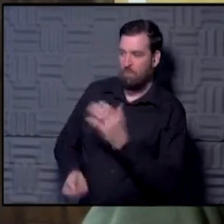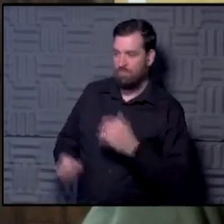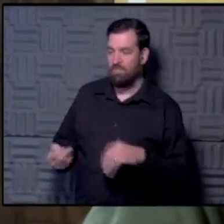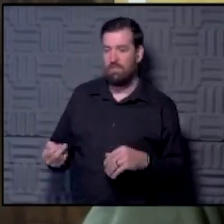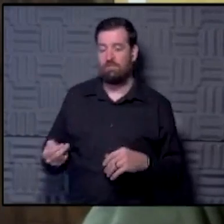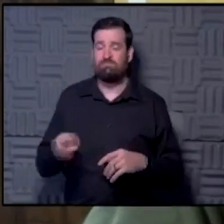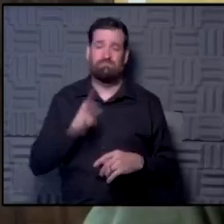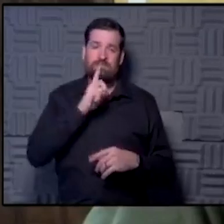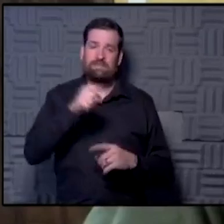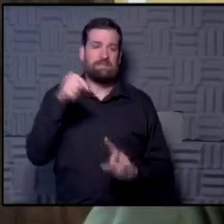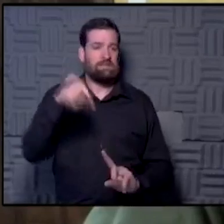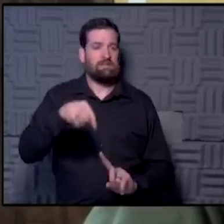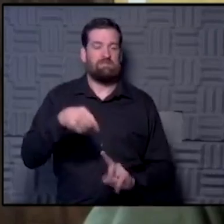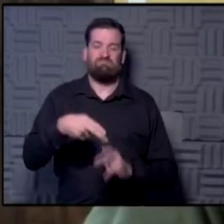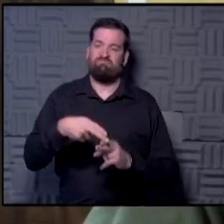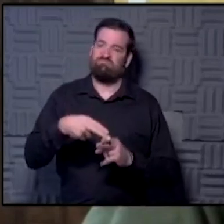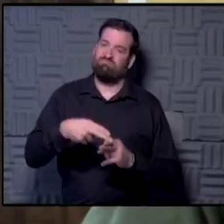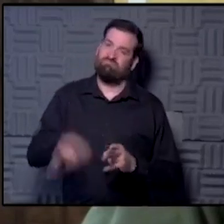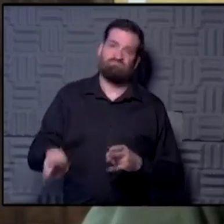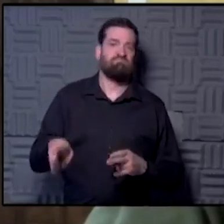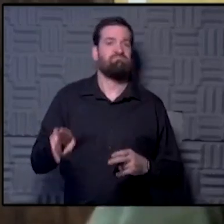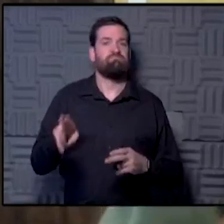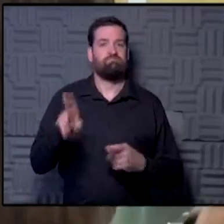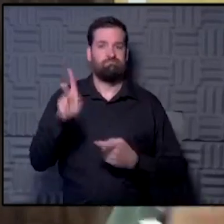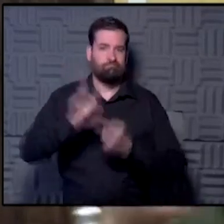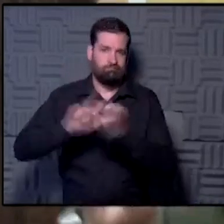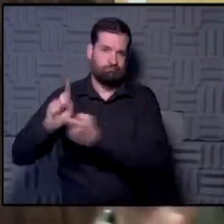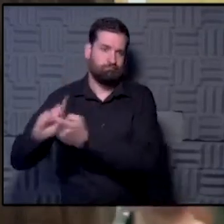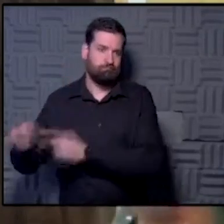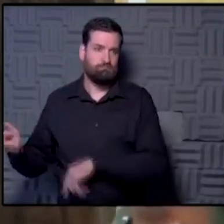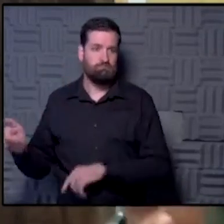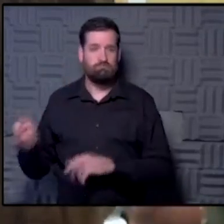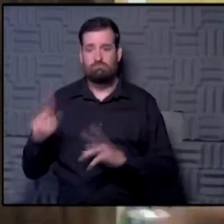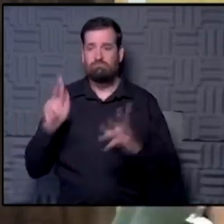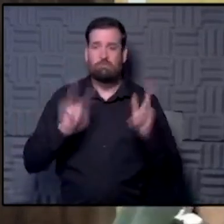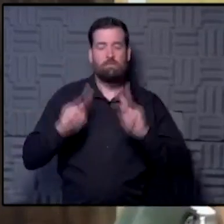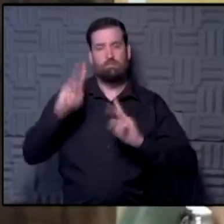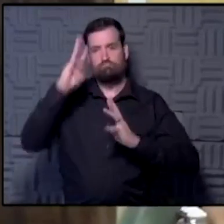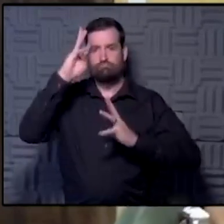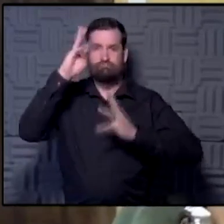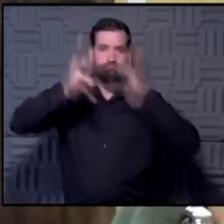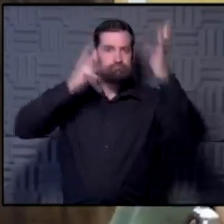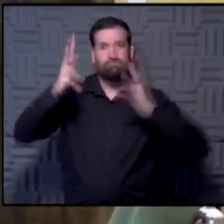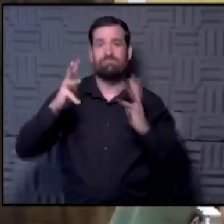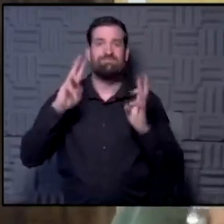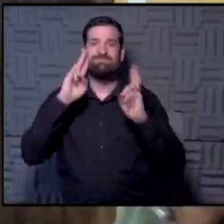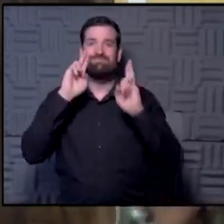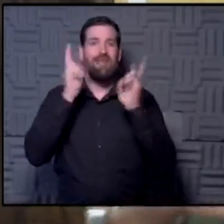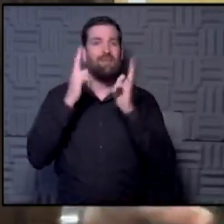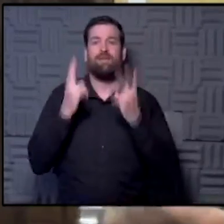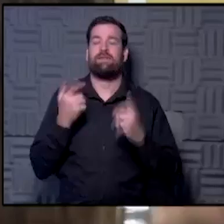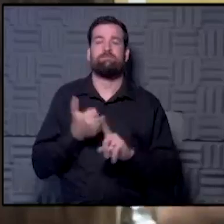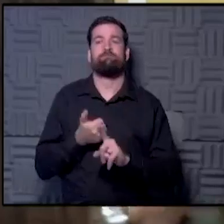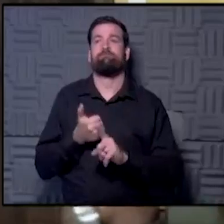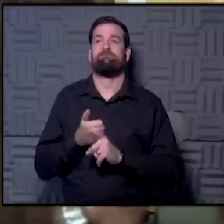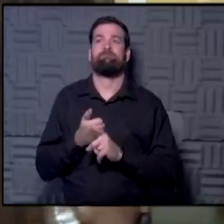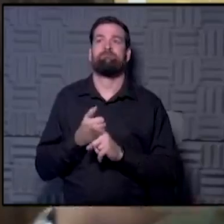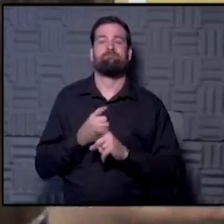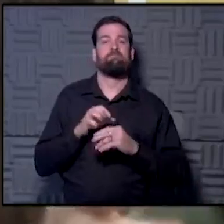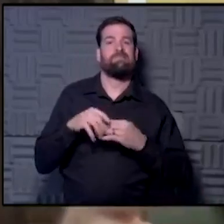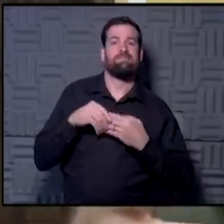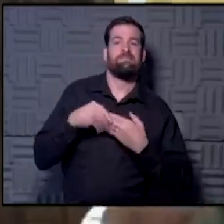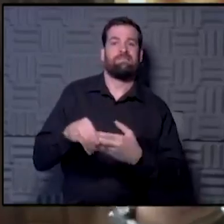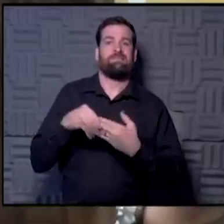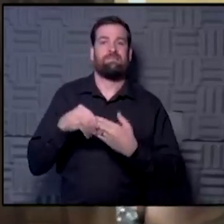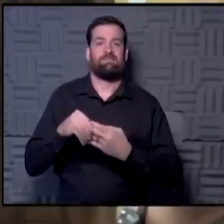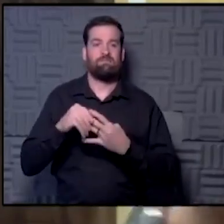end of the day, it's a very brief exchange. I think people are being creative. I mean, Halloween is always kind of pushed people and pushed